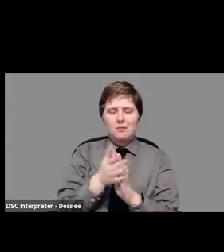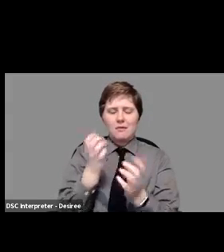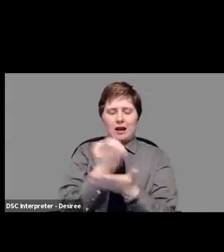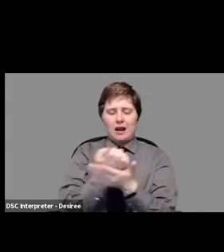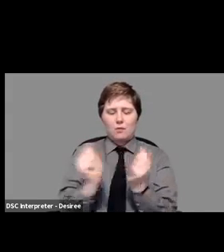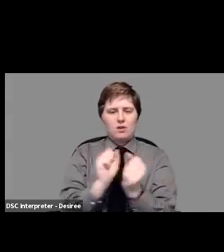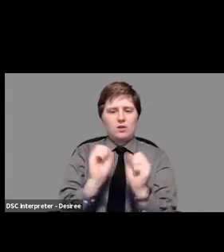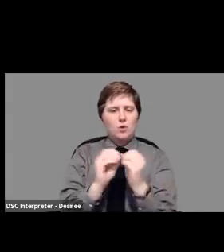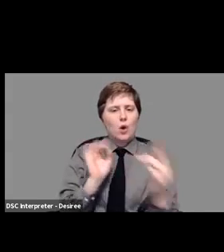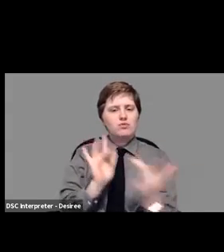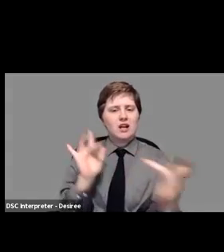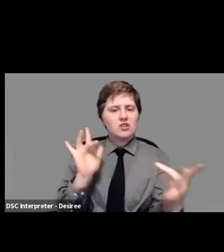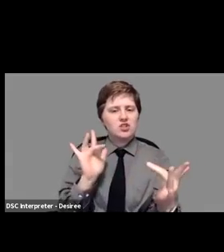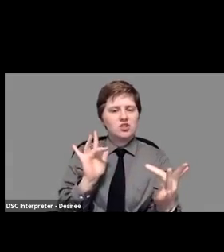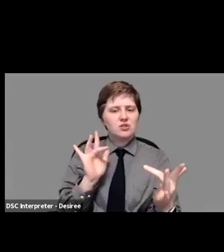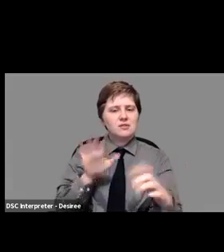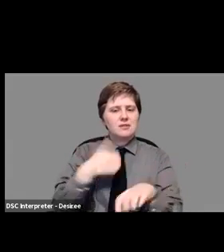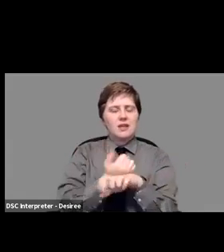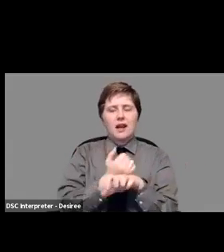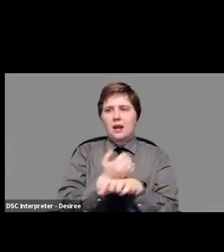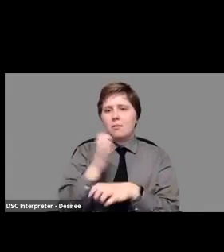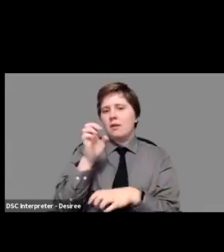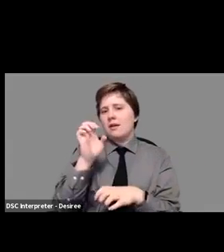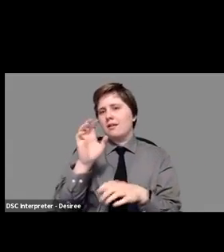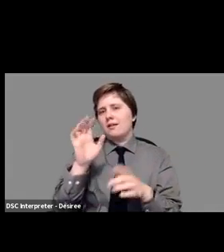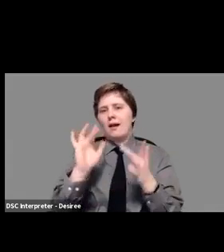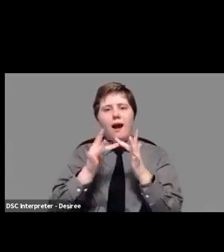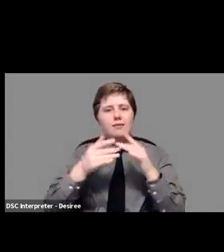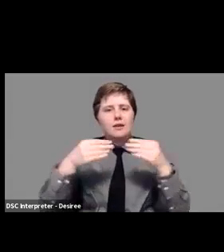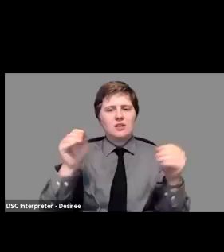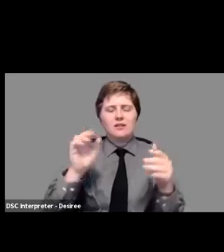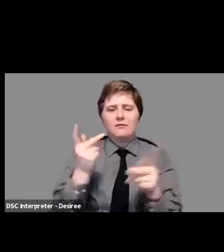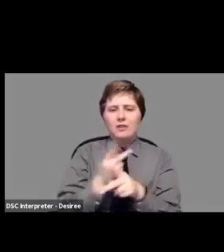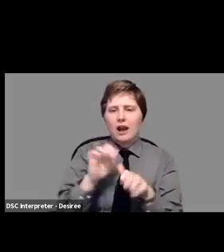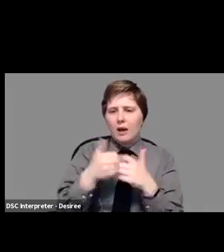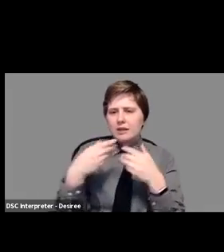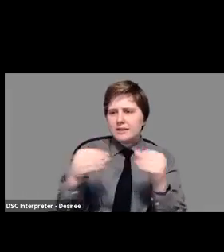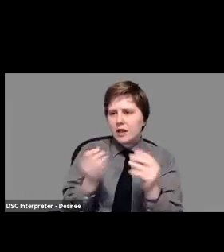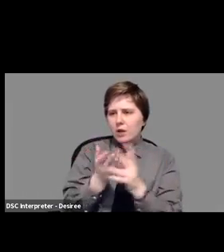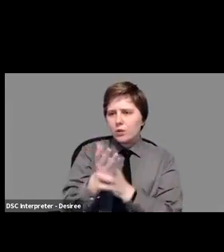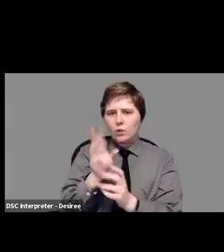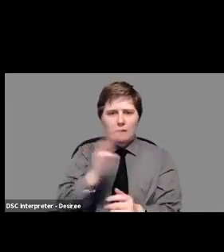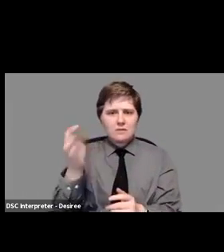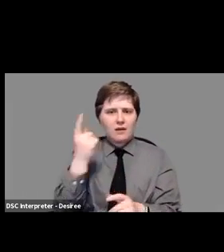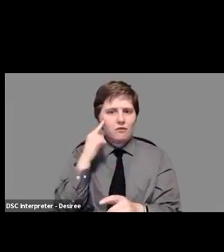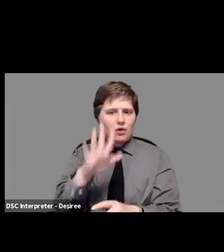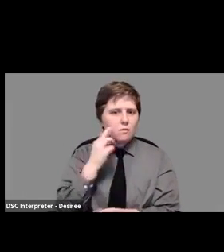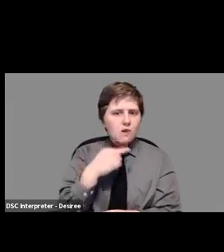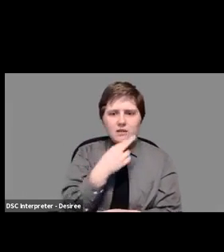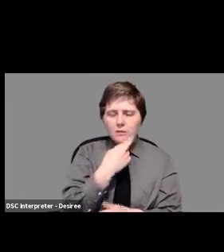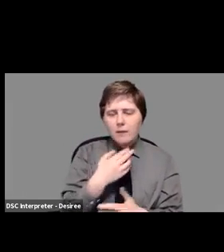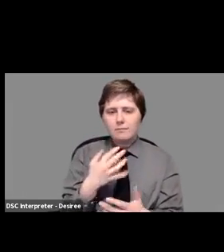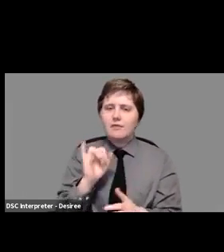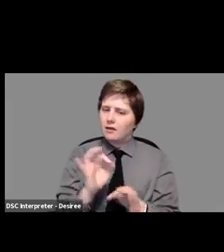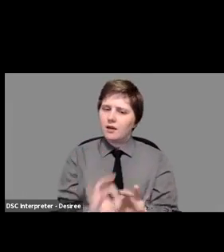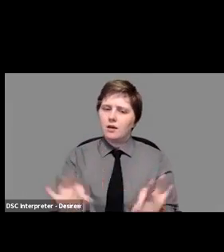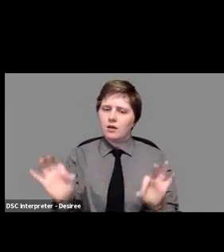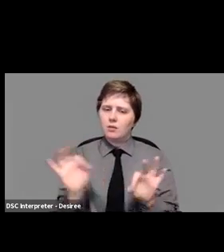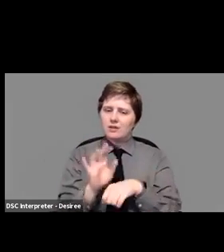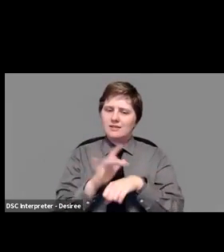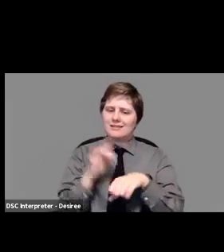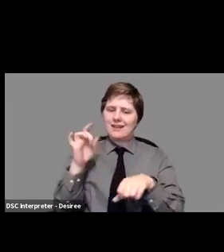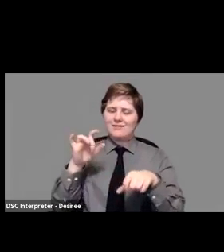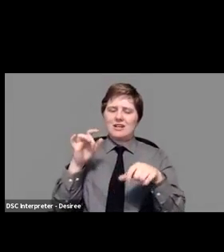building e-commerce for if you have a restaurant and you're trying to figure out how to sell food via a website. It's very important to take